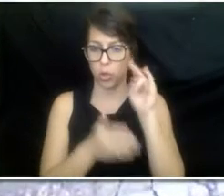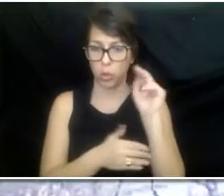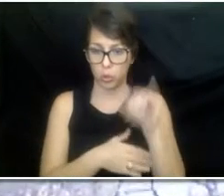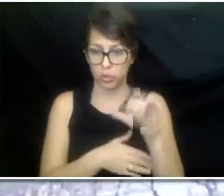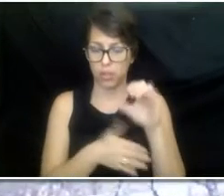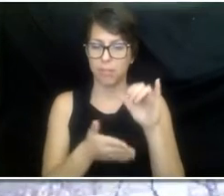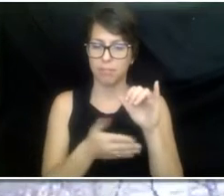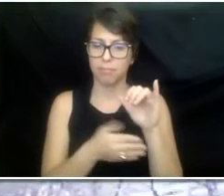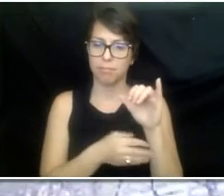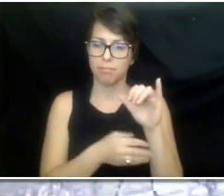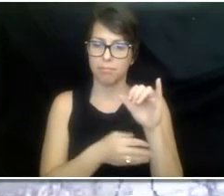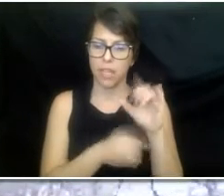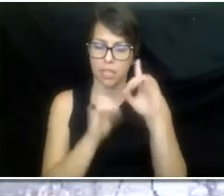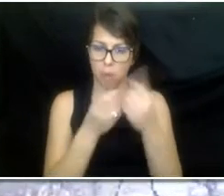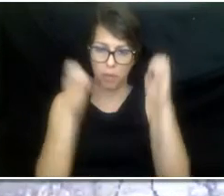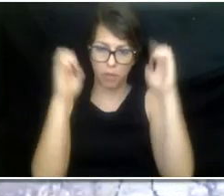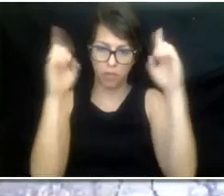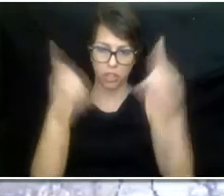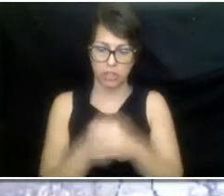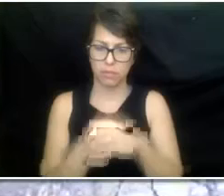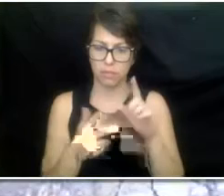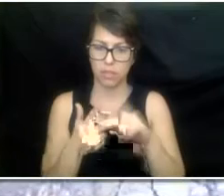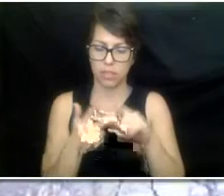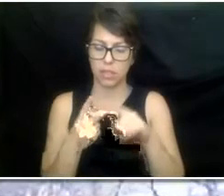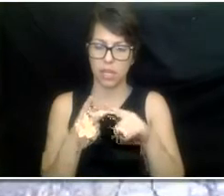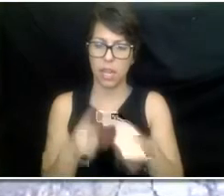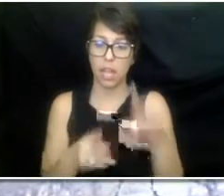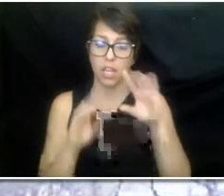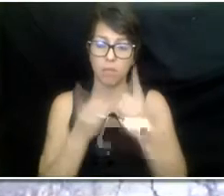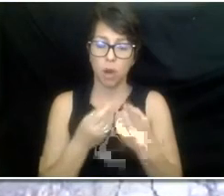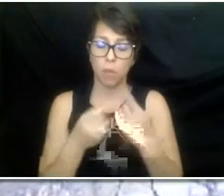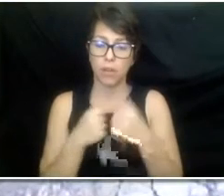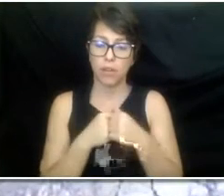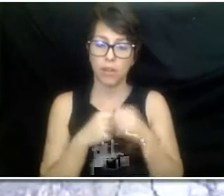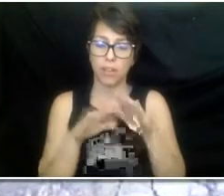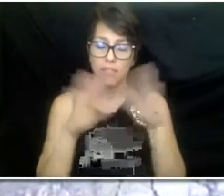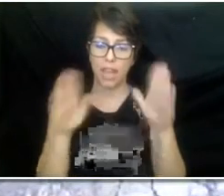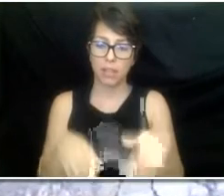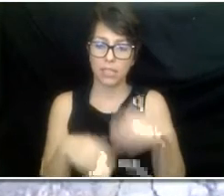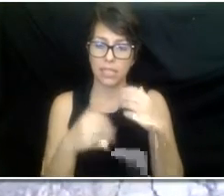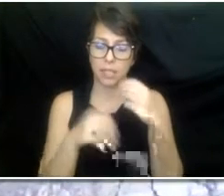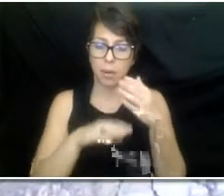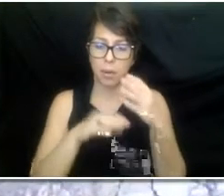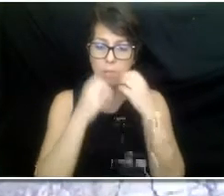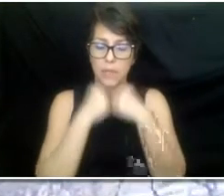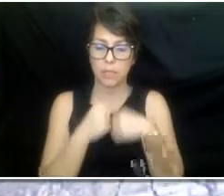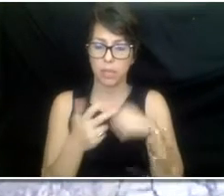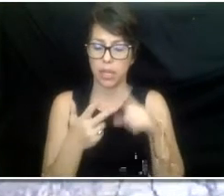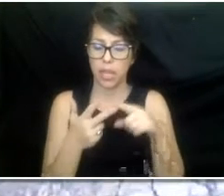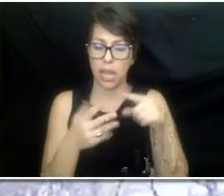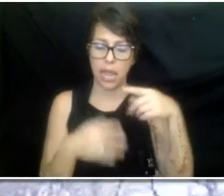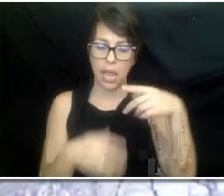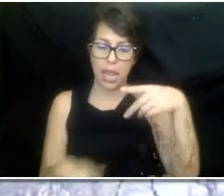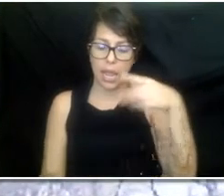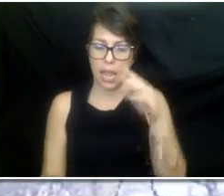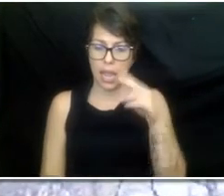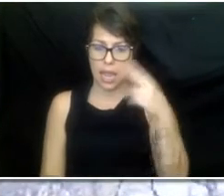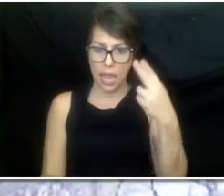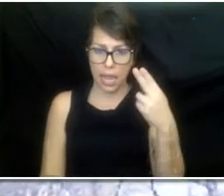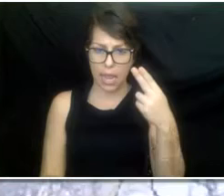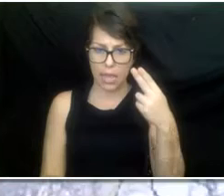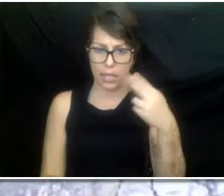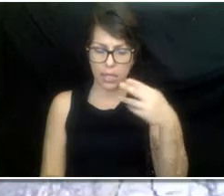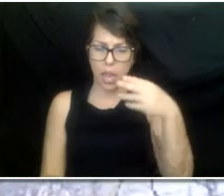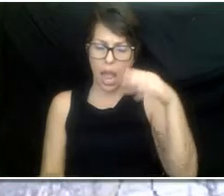pandemic we are also working collaboratively with the mayor's office of Criminal Justice and the District Attorney's offices to